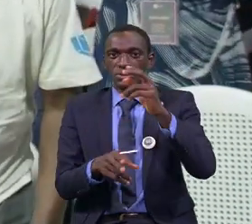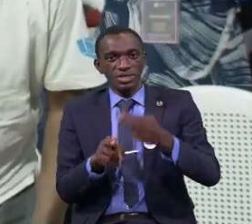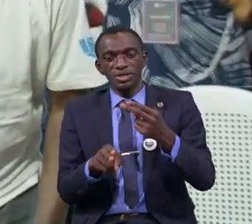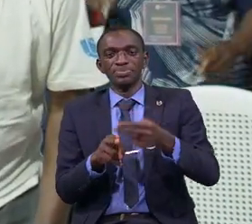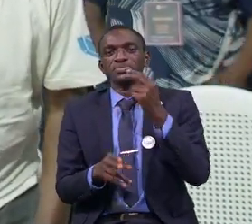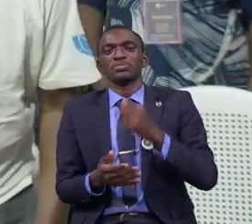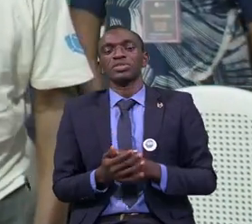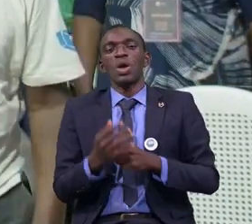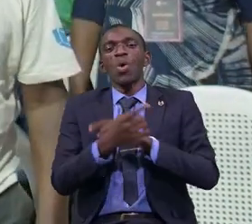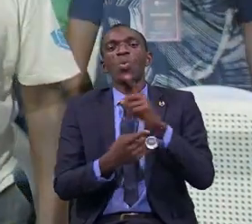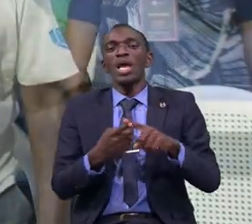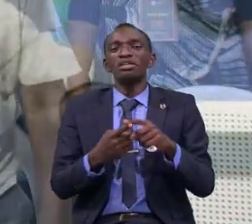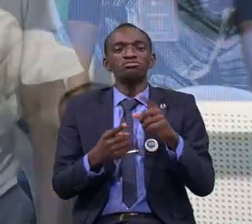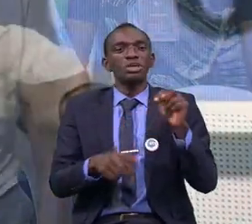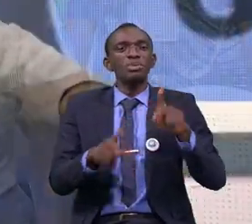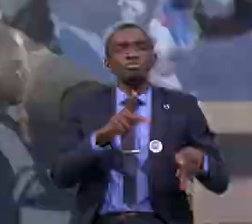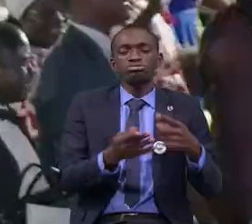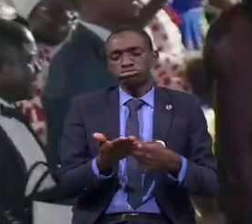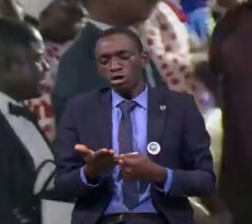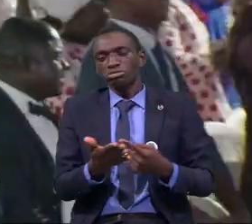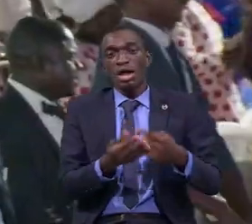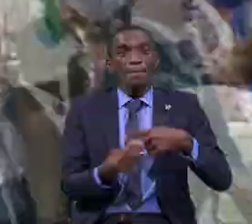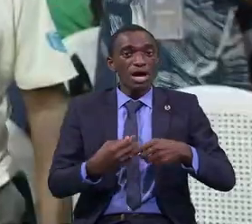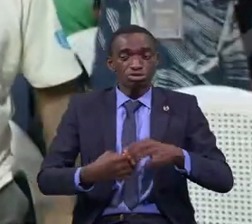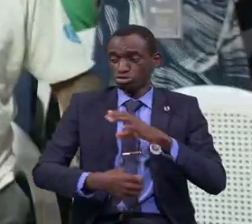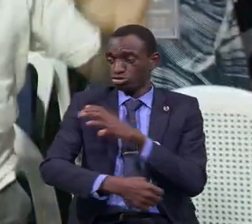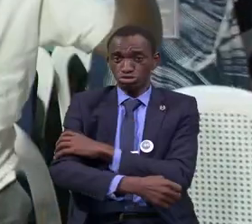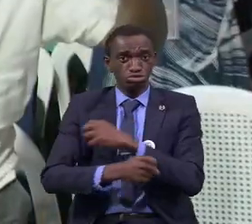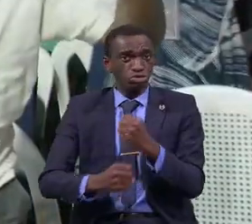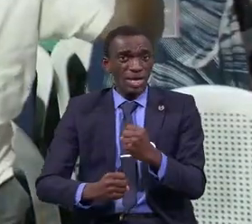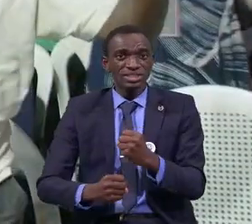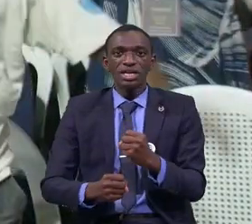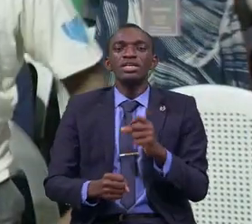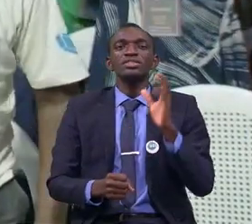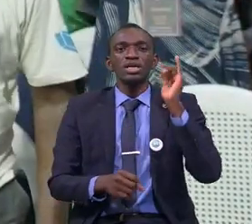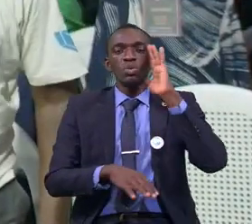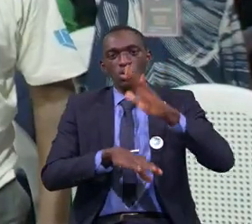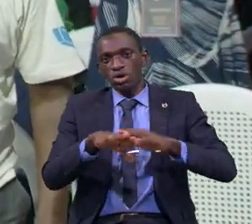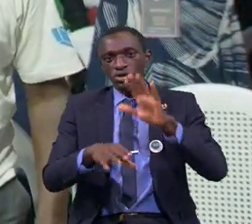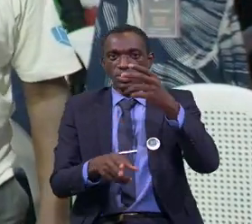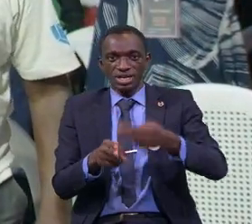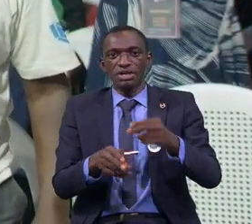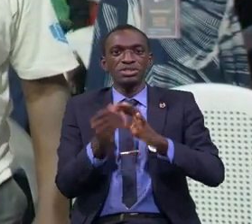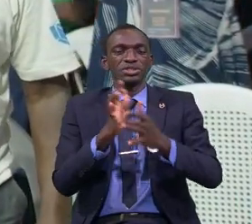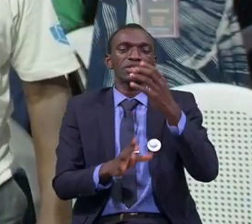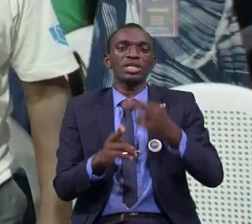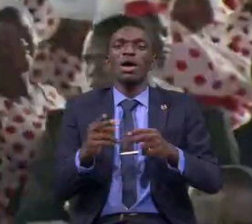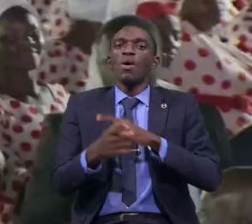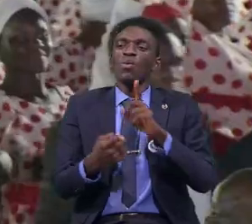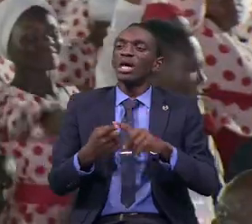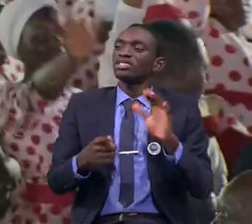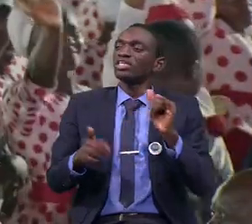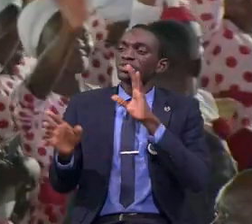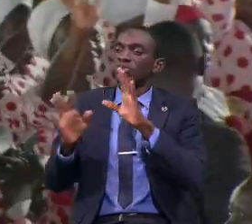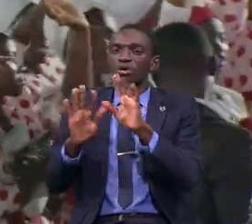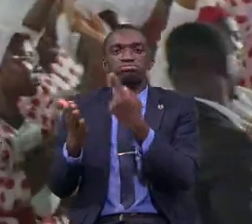When they talk about strength, they will mention your name. When they mention healing, health,